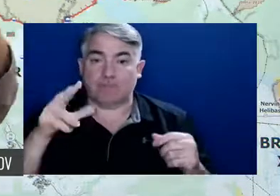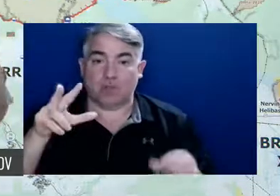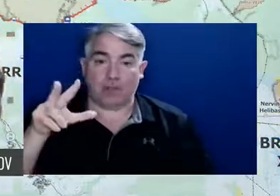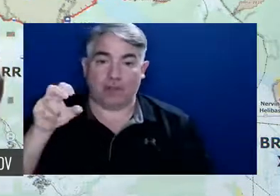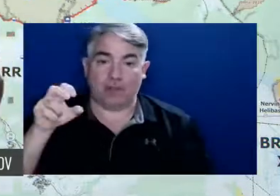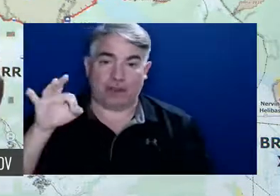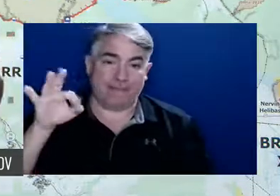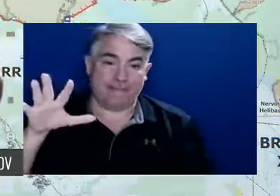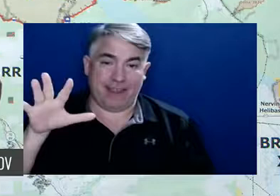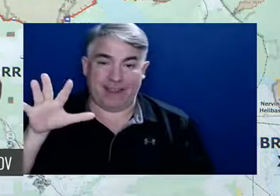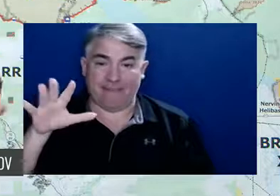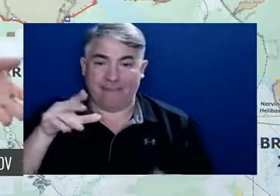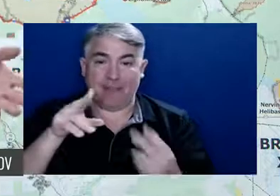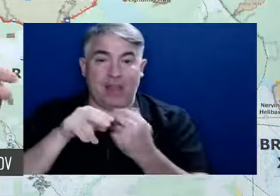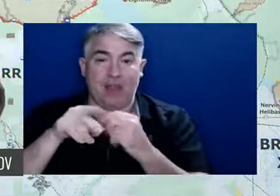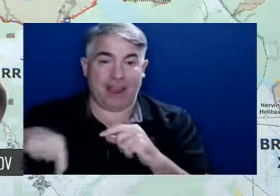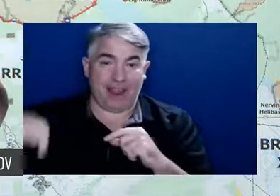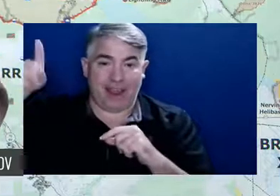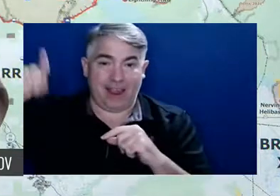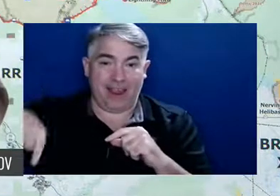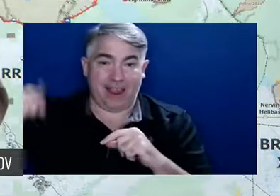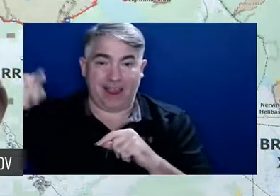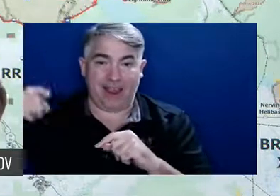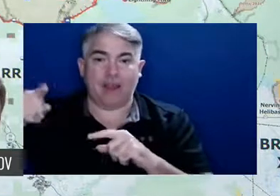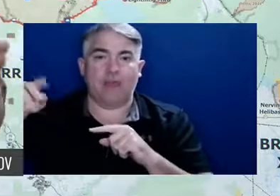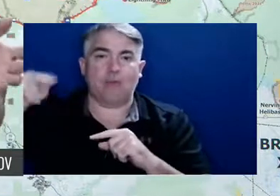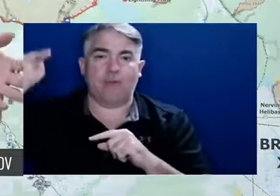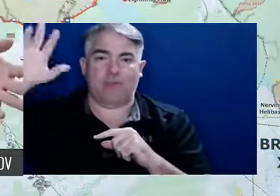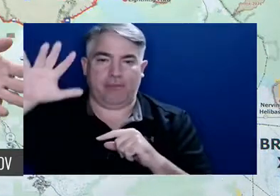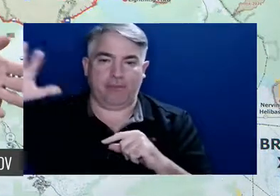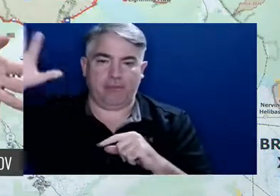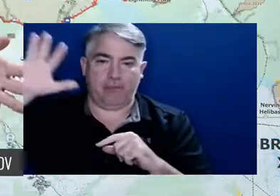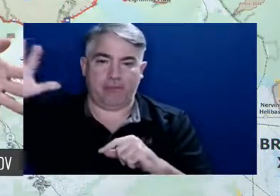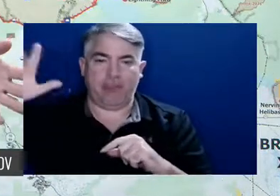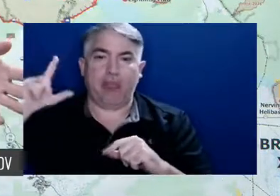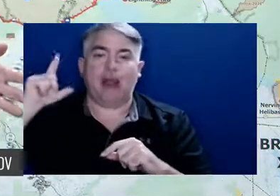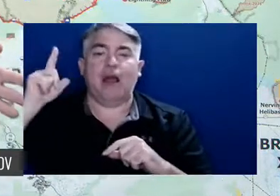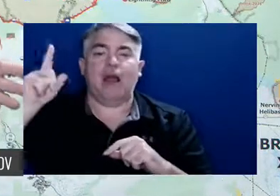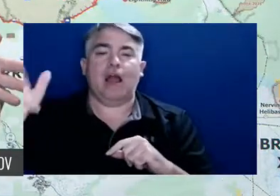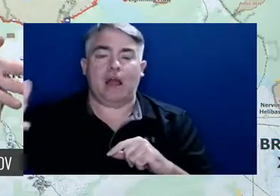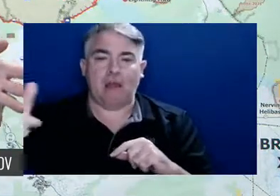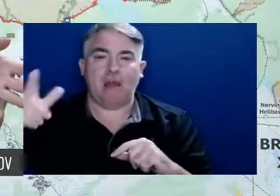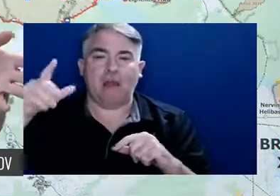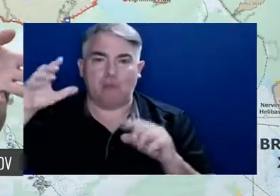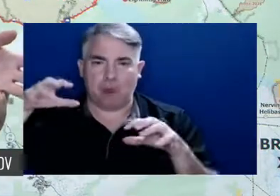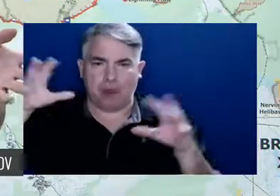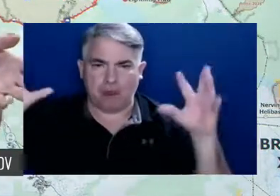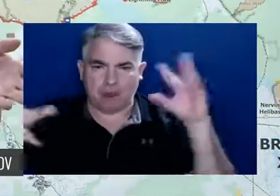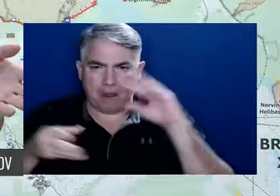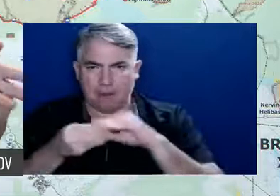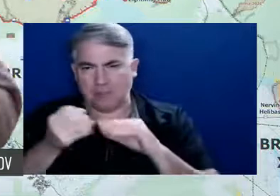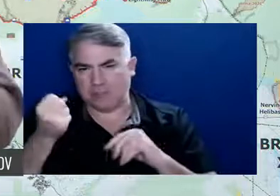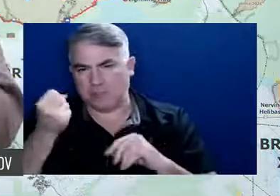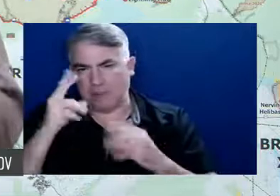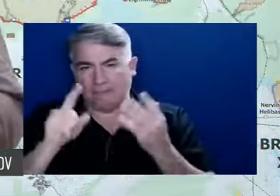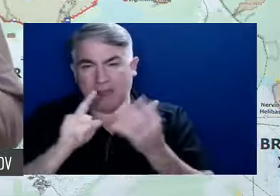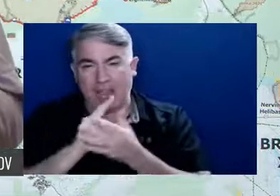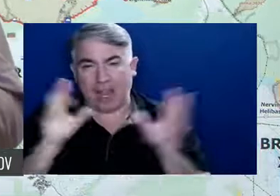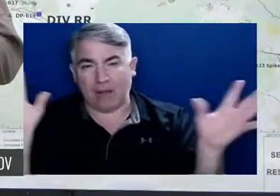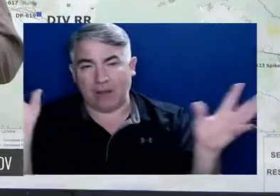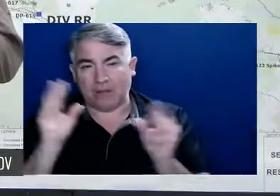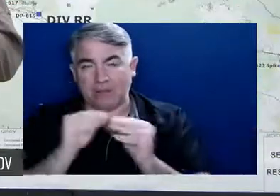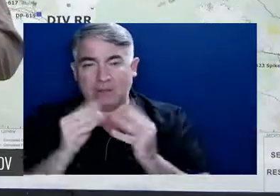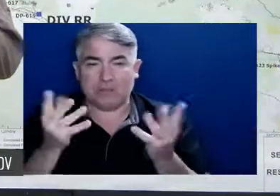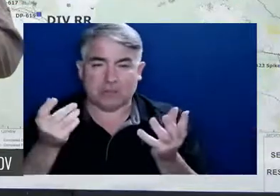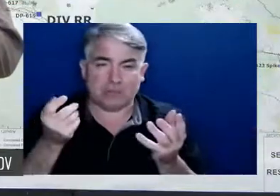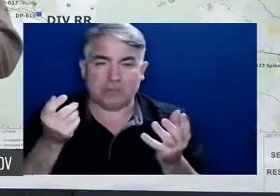So later on that night, showers developed, and we had about 12 hours of rain. It rained from about 11 a.m. or 11 p.m. last night until 11 a.m.